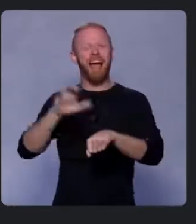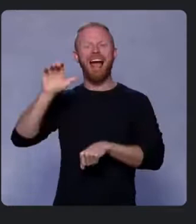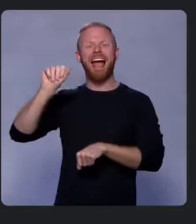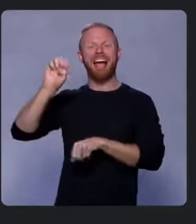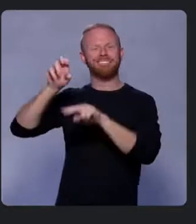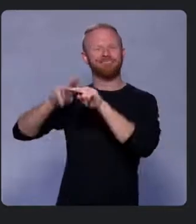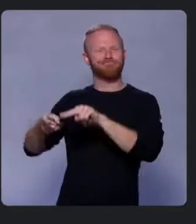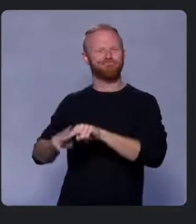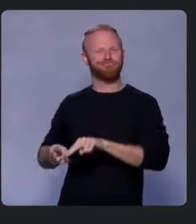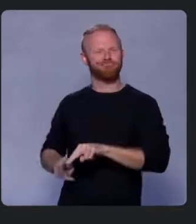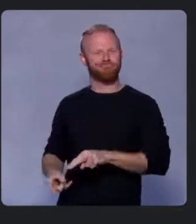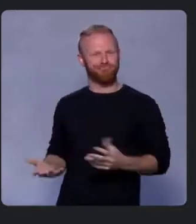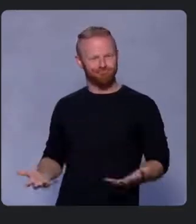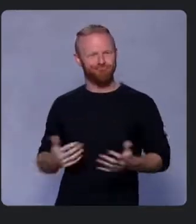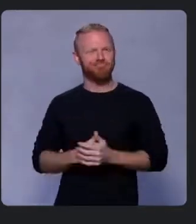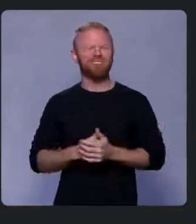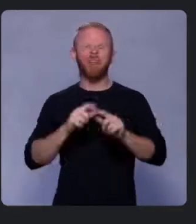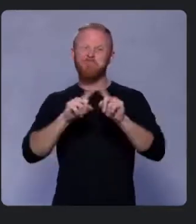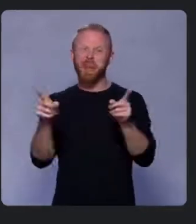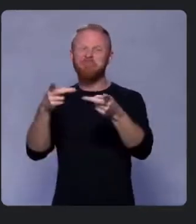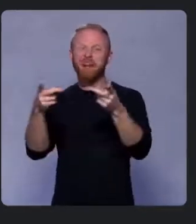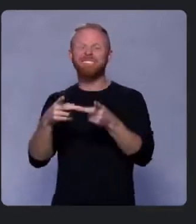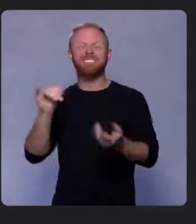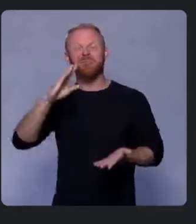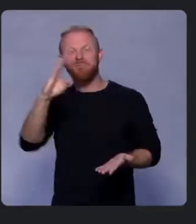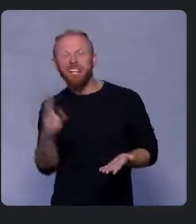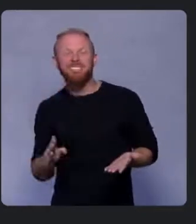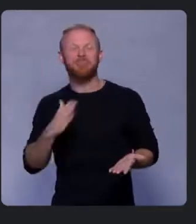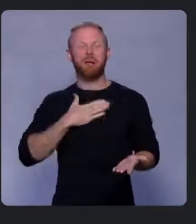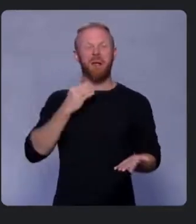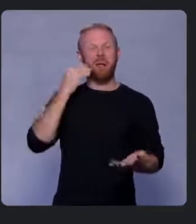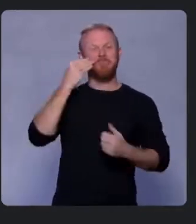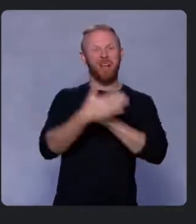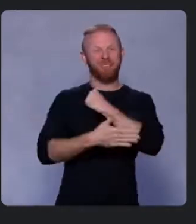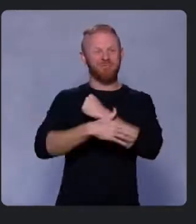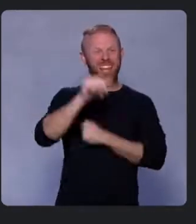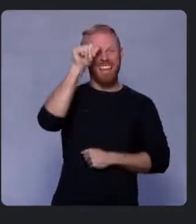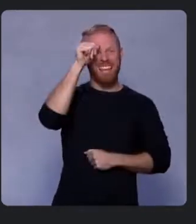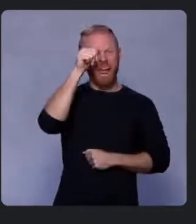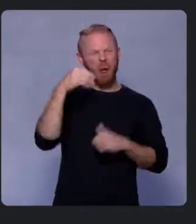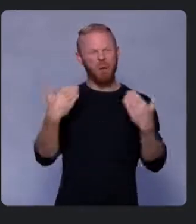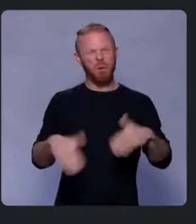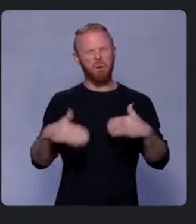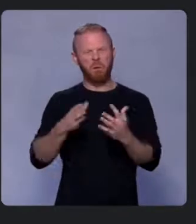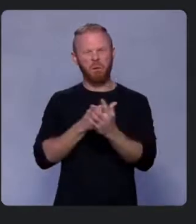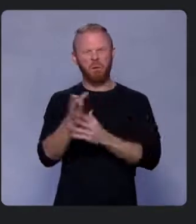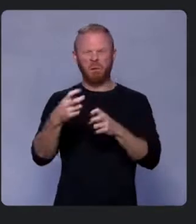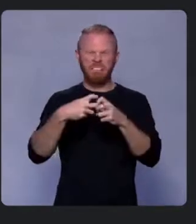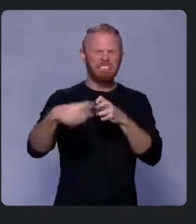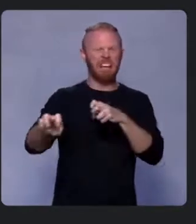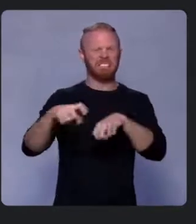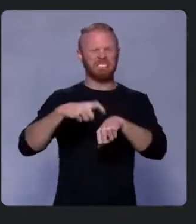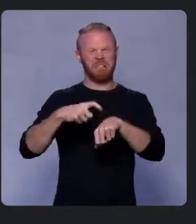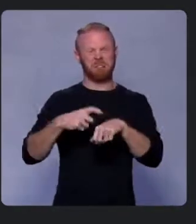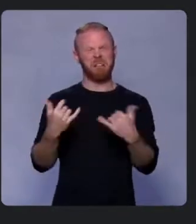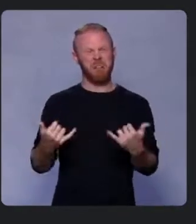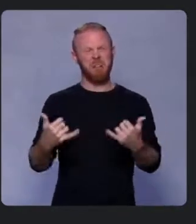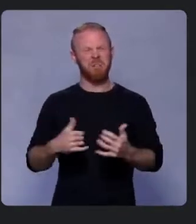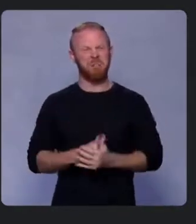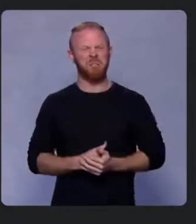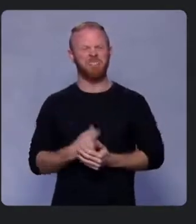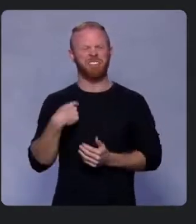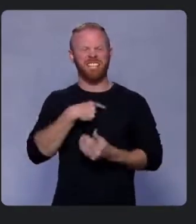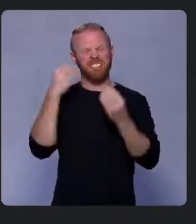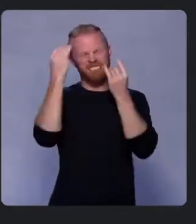Other places like Brazil and my home country of India are going through their most difficult moments yet. We are thinking of you